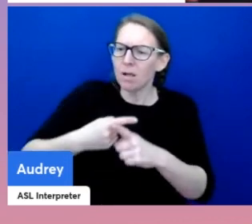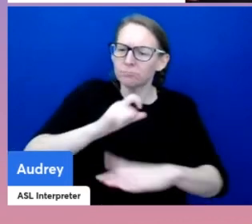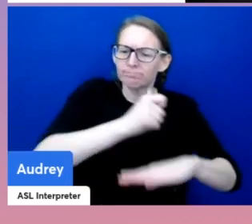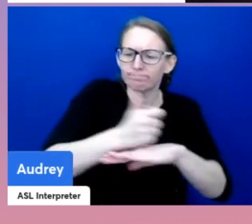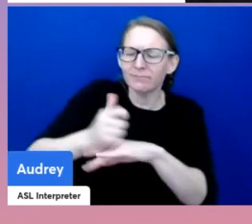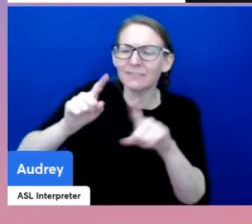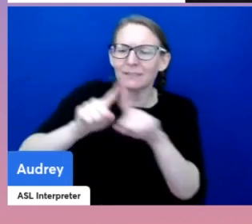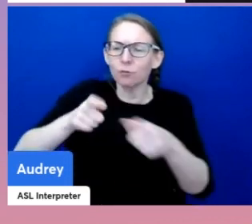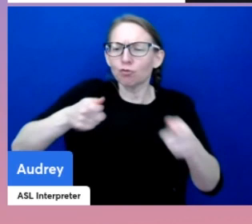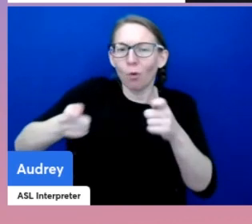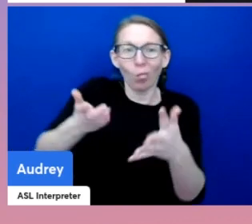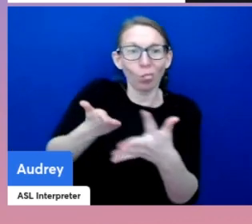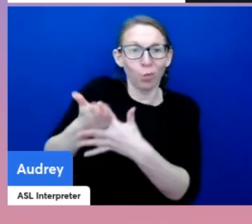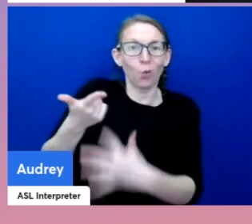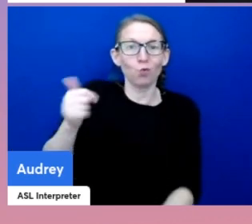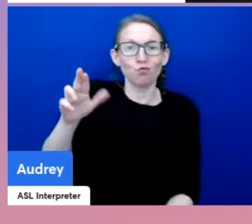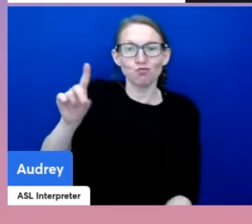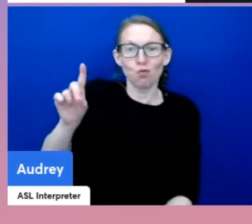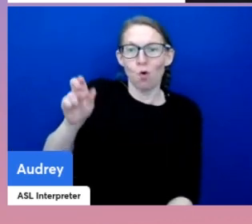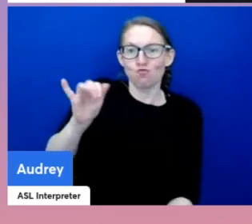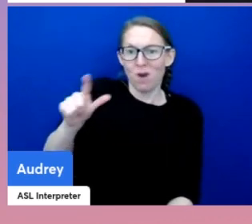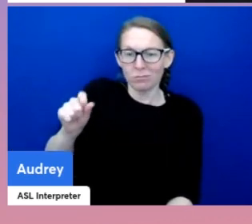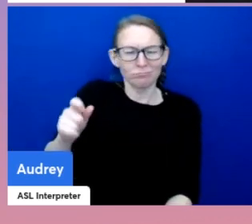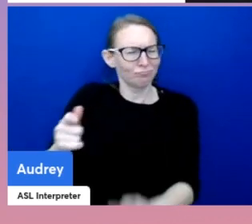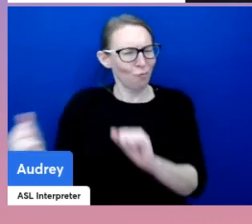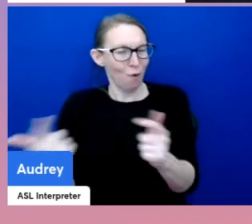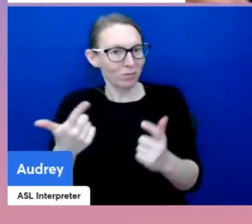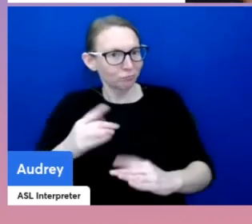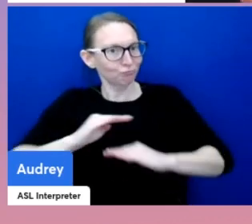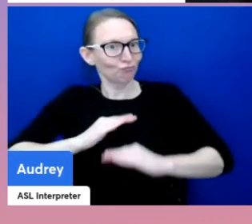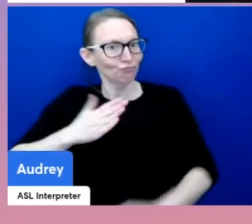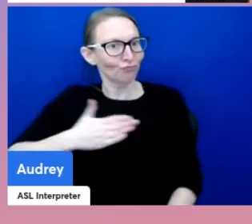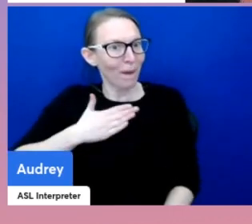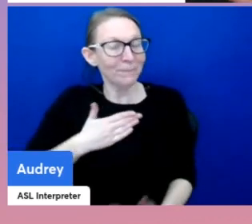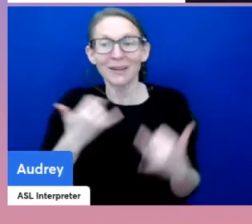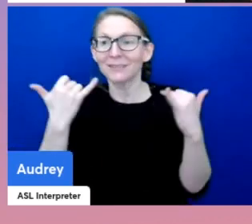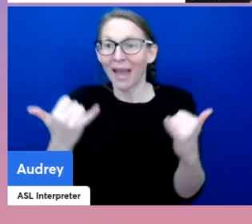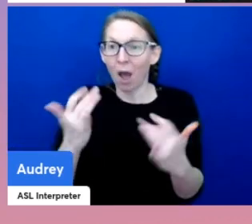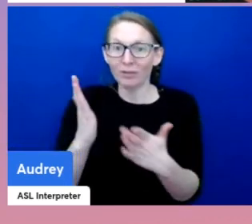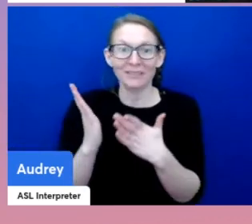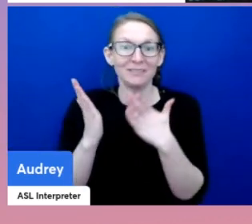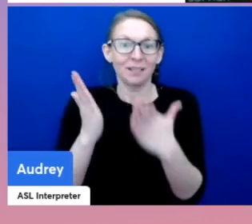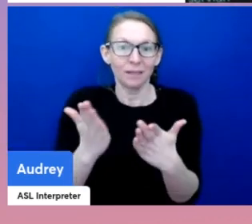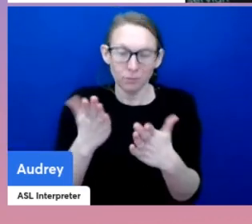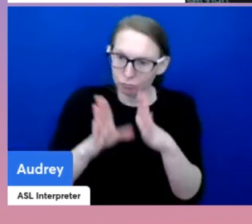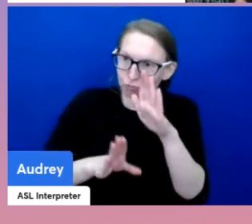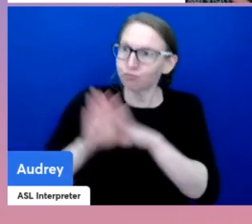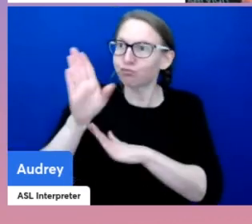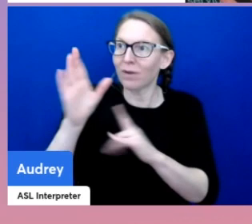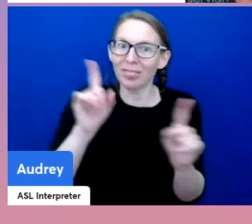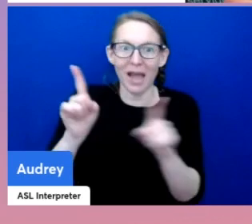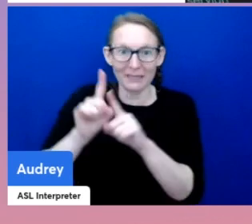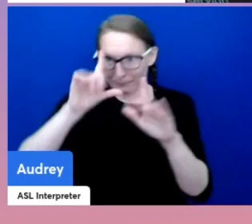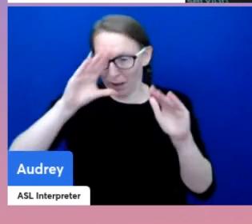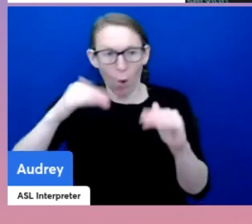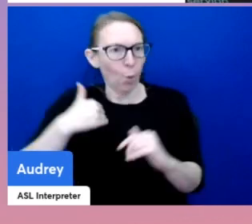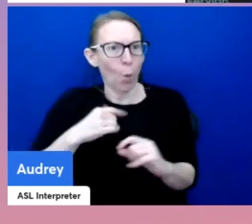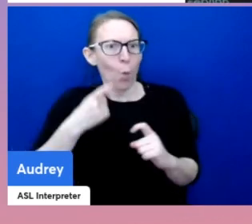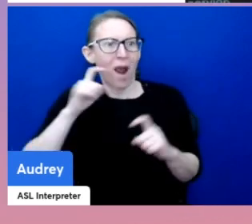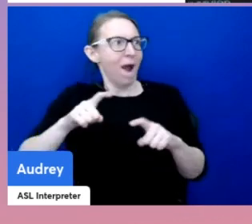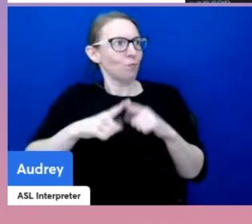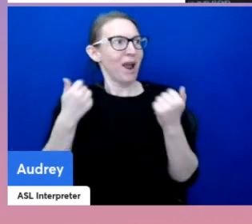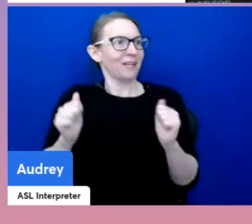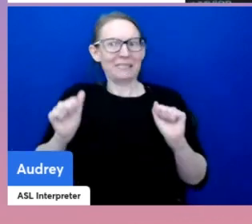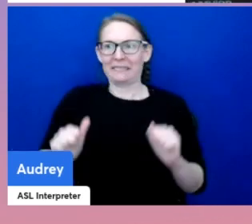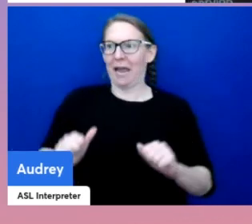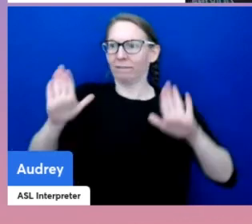guardrails. Everyone's happy, and we're now at the point where delivery has scaled up as expected, and we haven't had to sacrifice any security to get